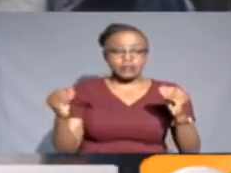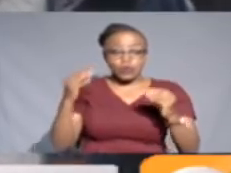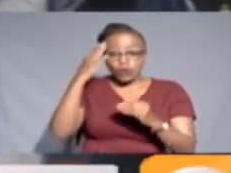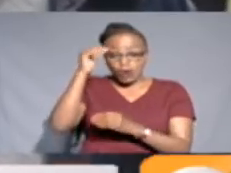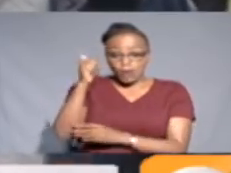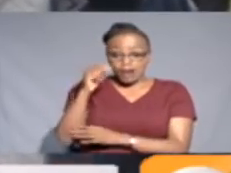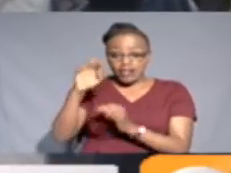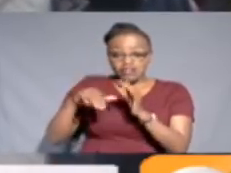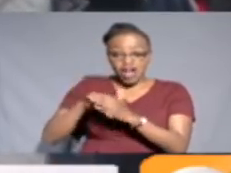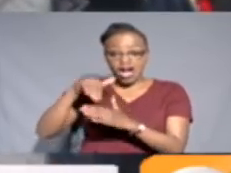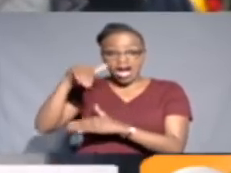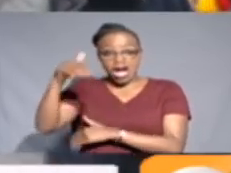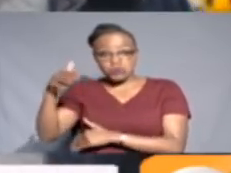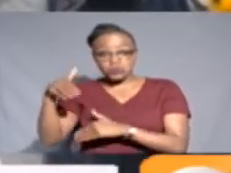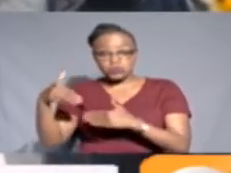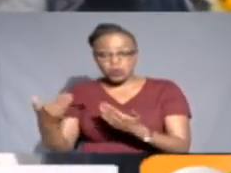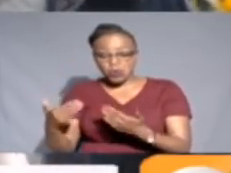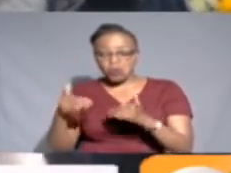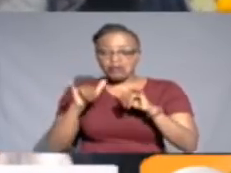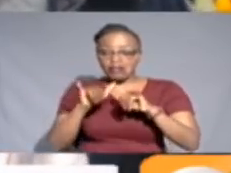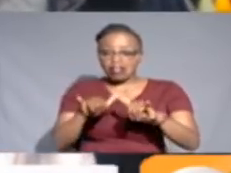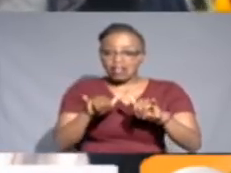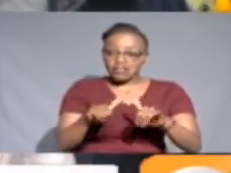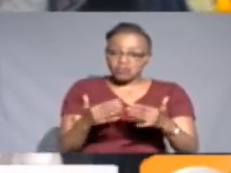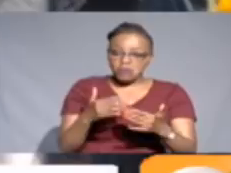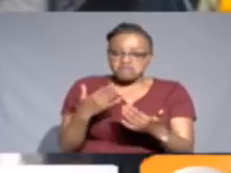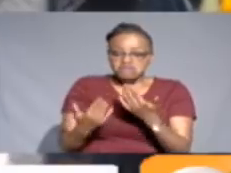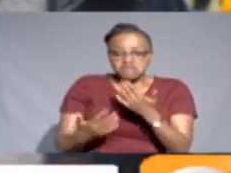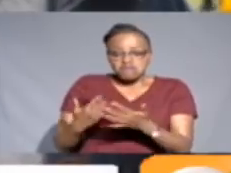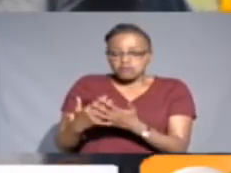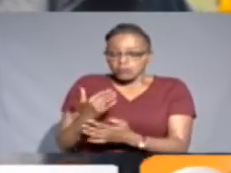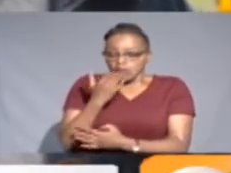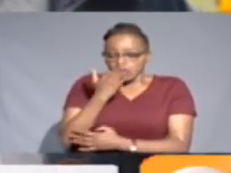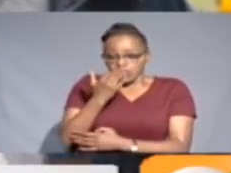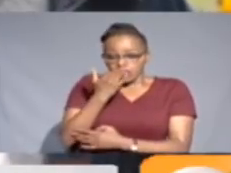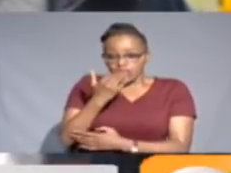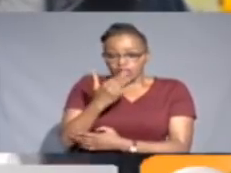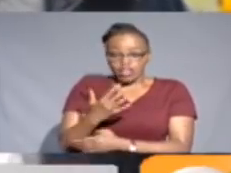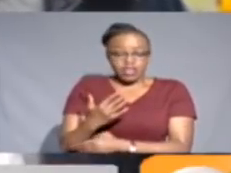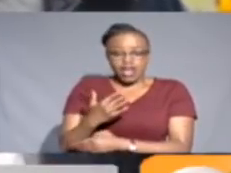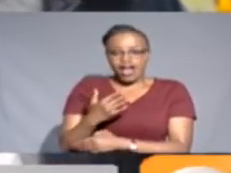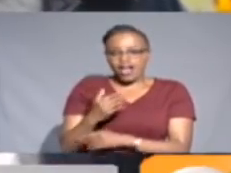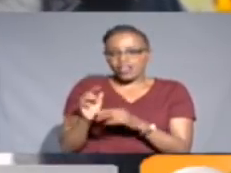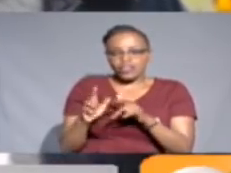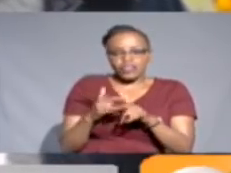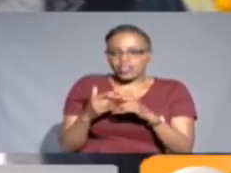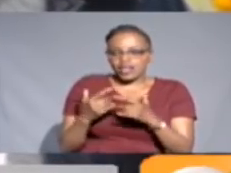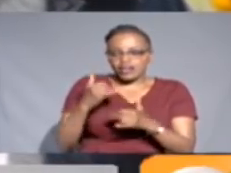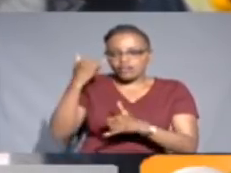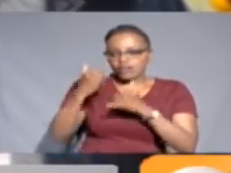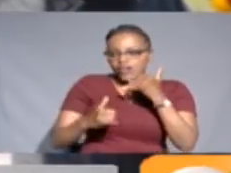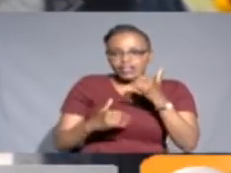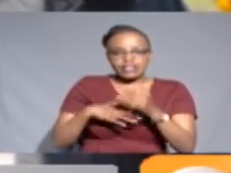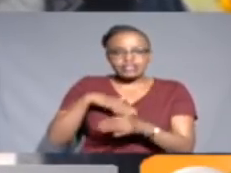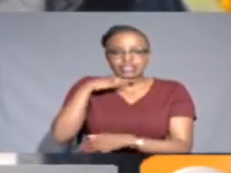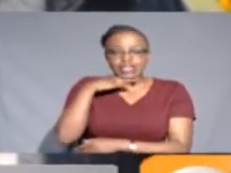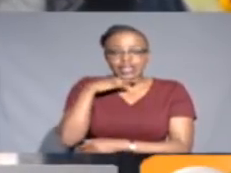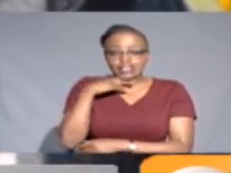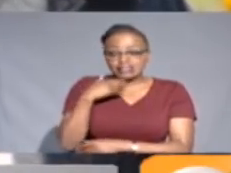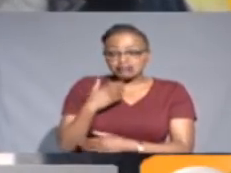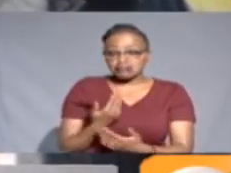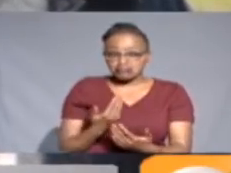know if he came out or if he got overwhelmed with the fumes and he has succumbed to the